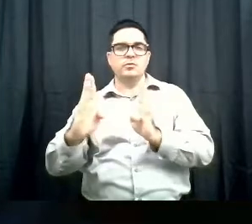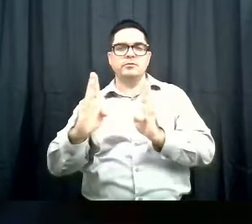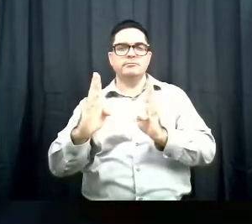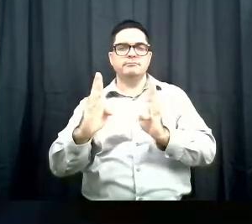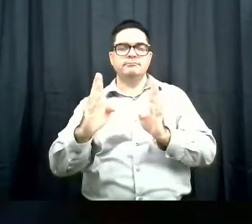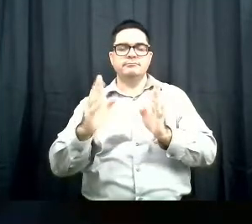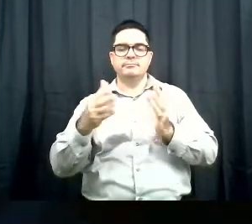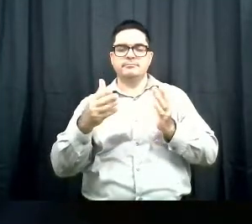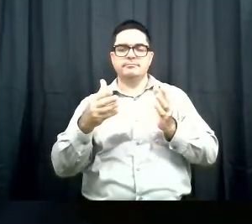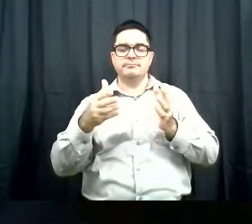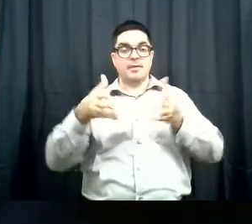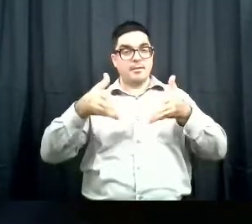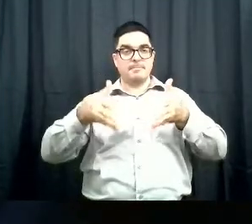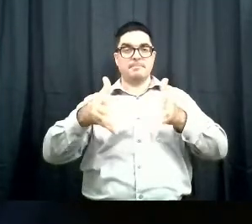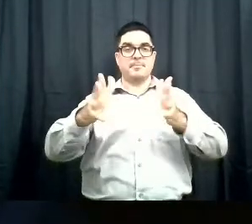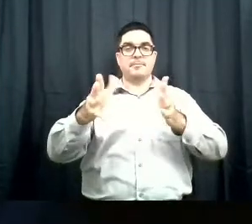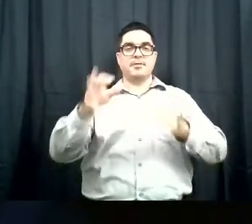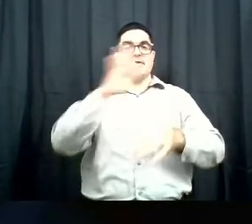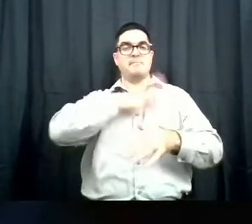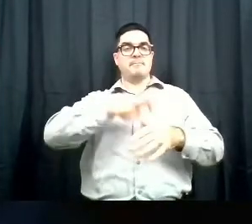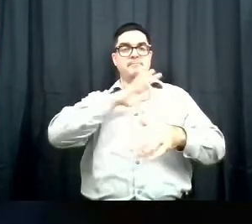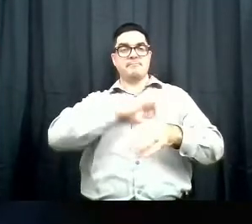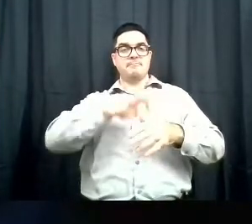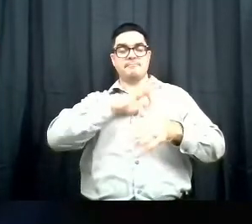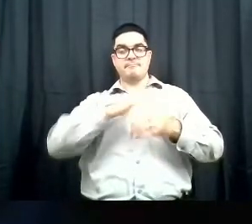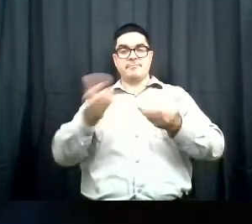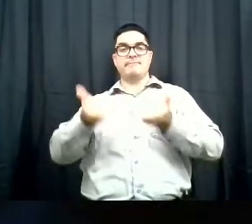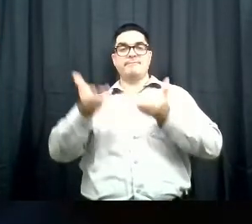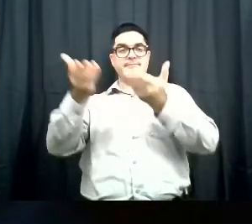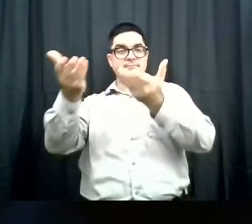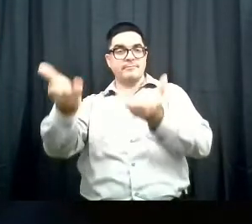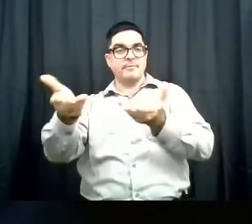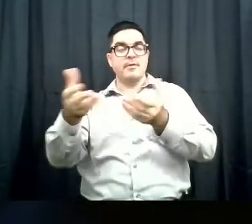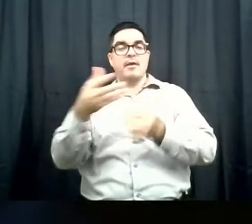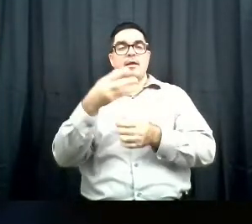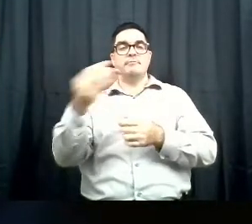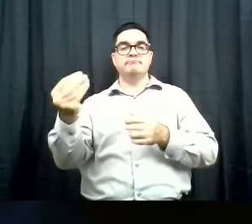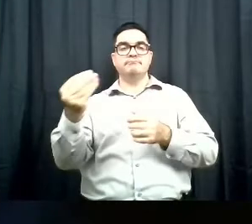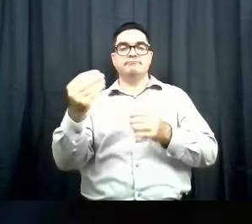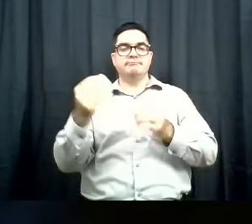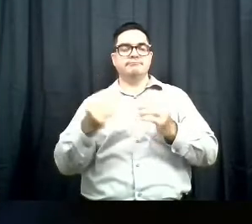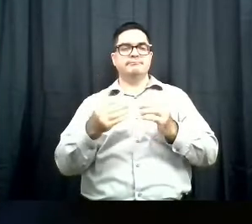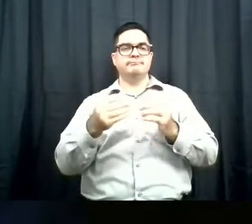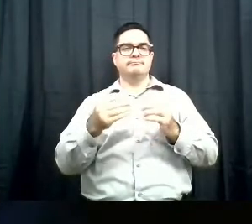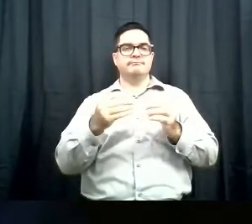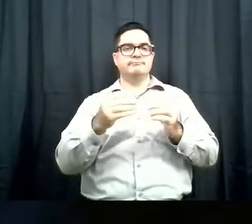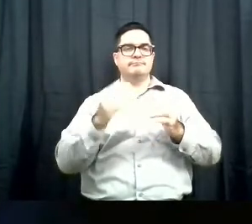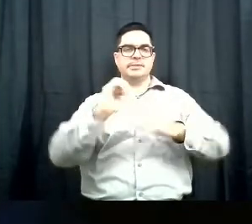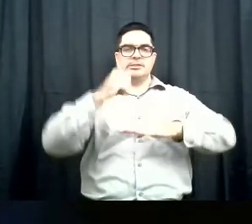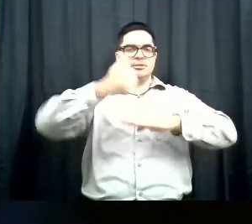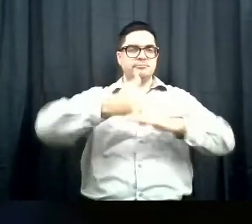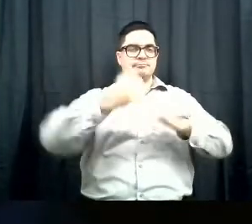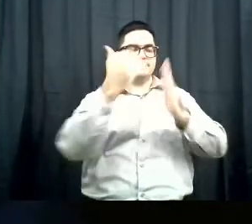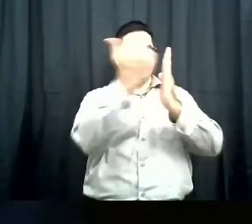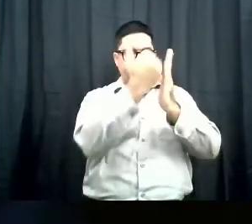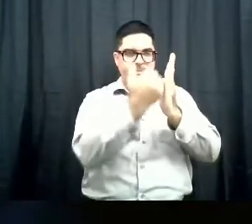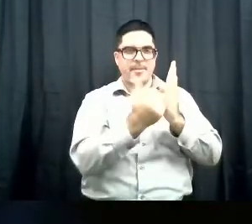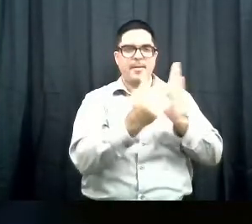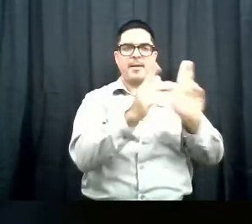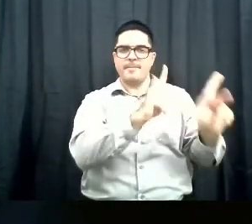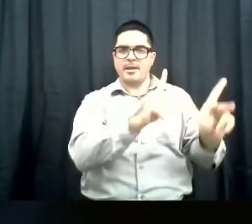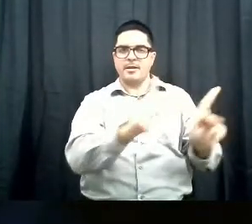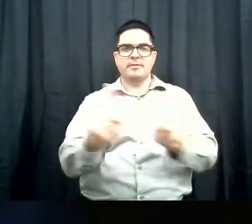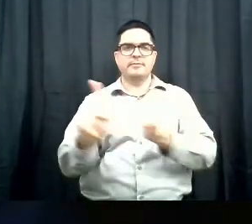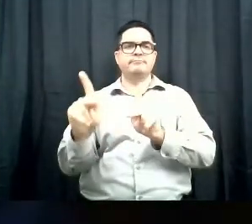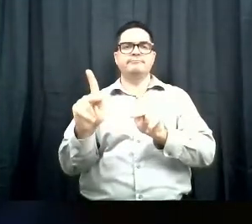of the benefits, and more importantly, delineating a plan of implementation to make sure that the essential